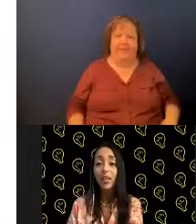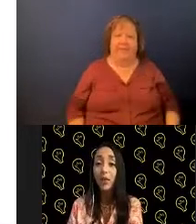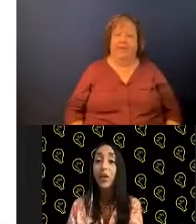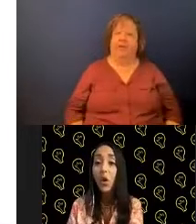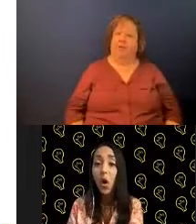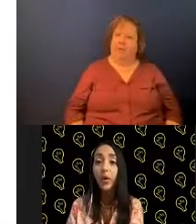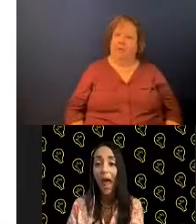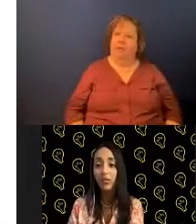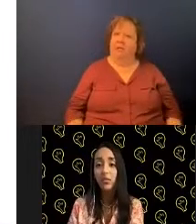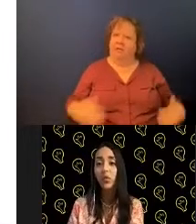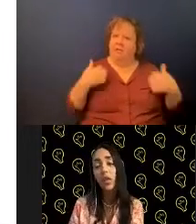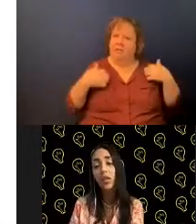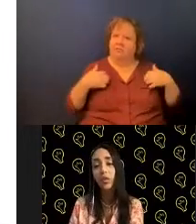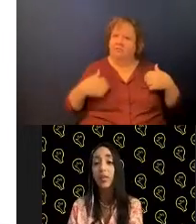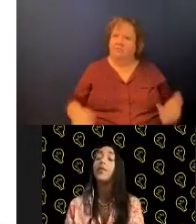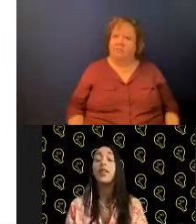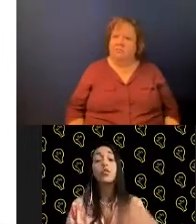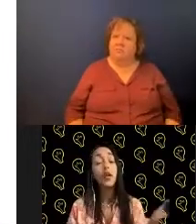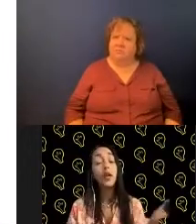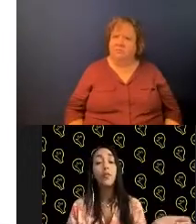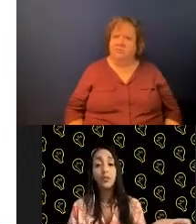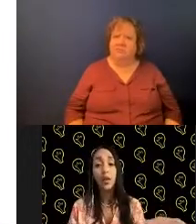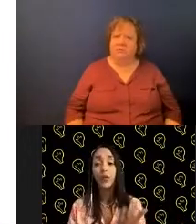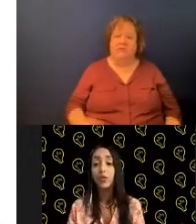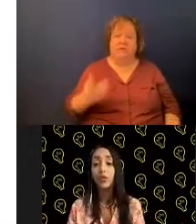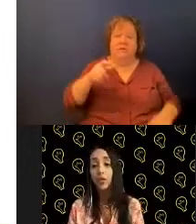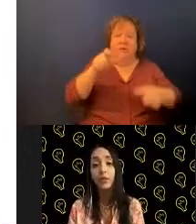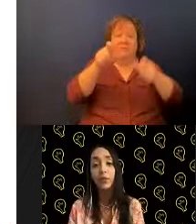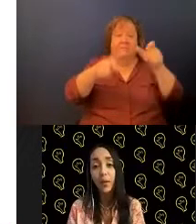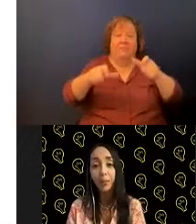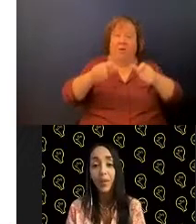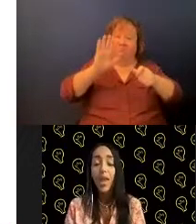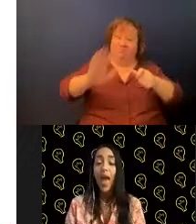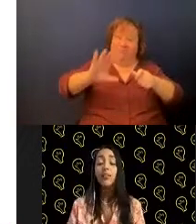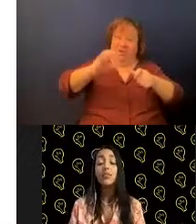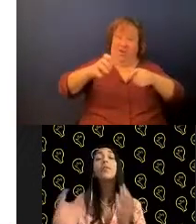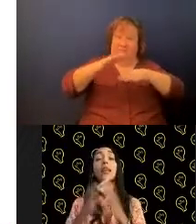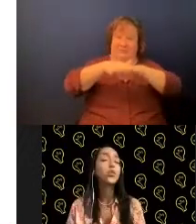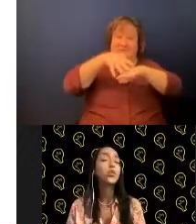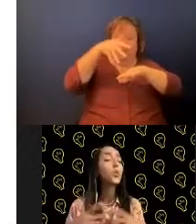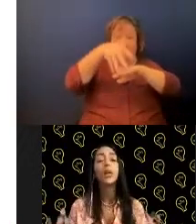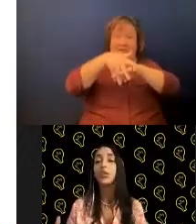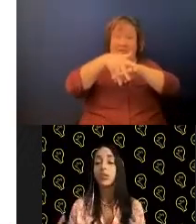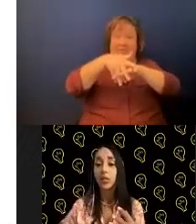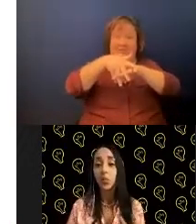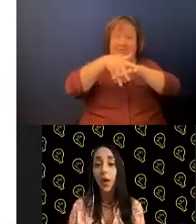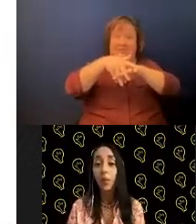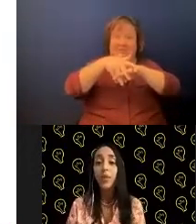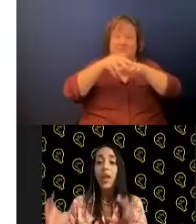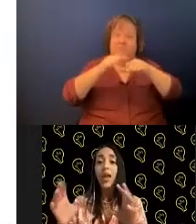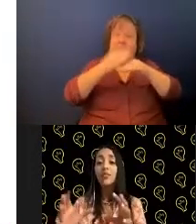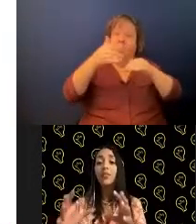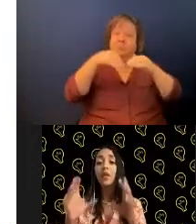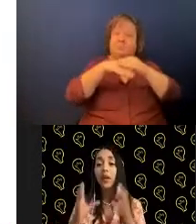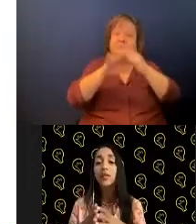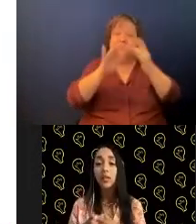had even lower access to the internet. That's 25% versus 16%. And something that was super interesting as well